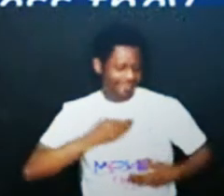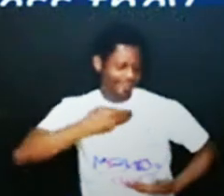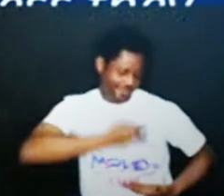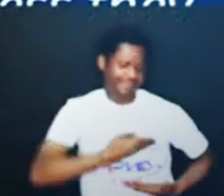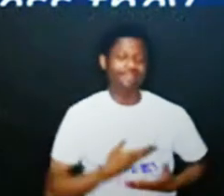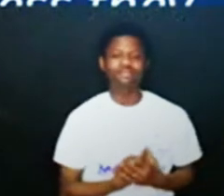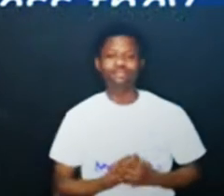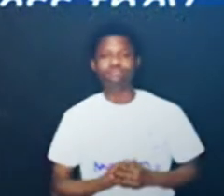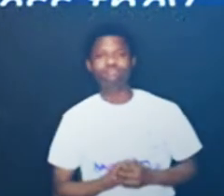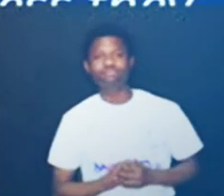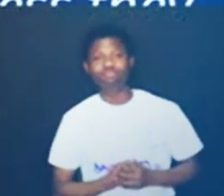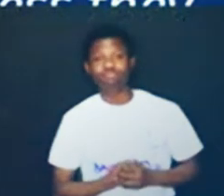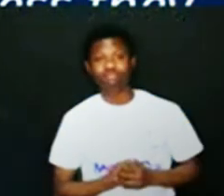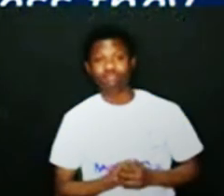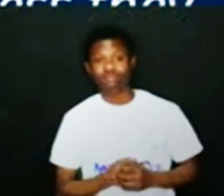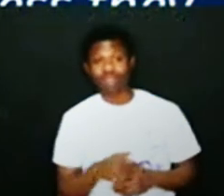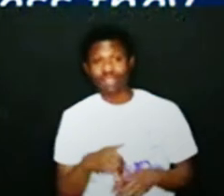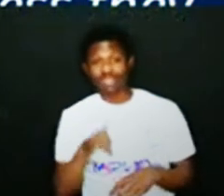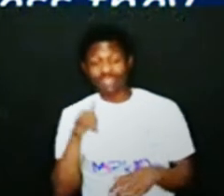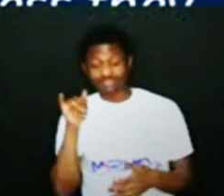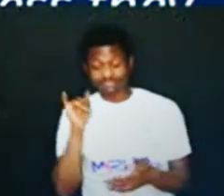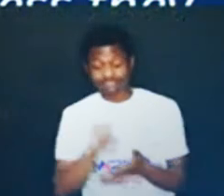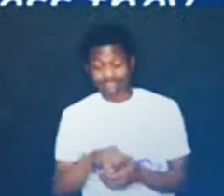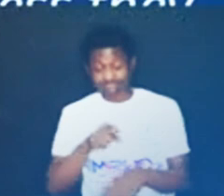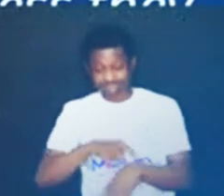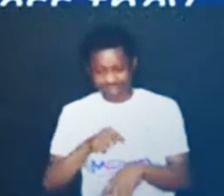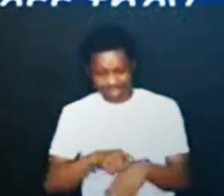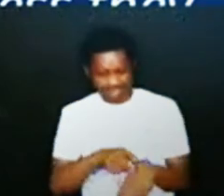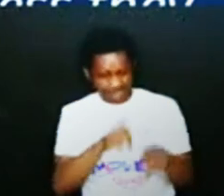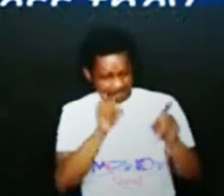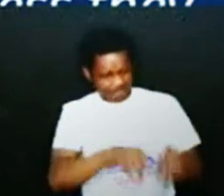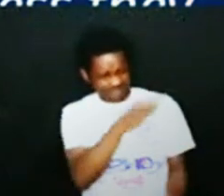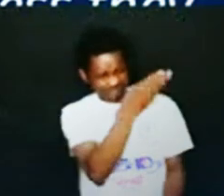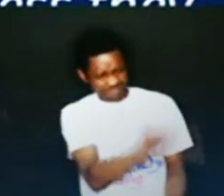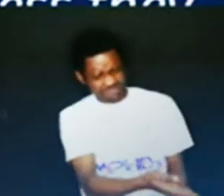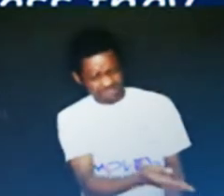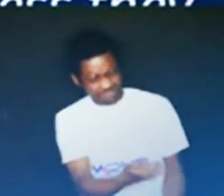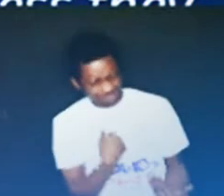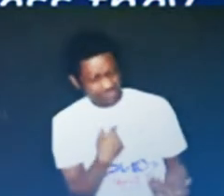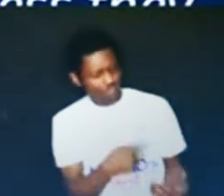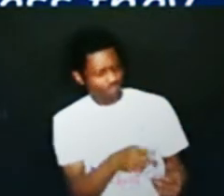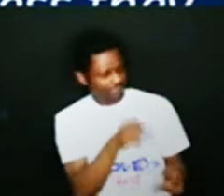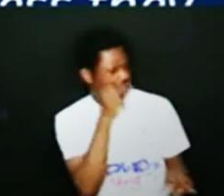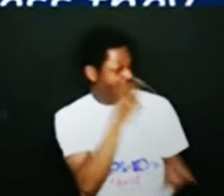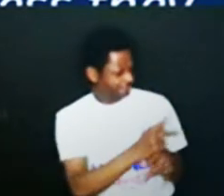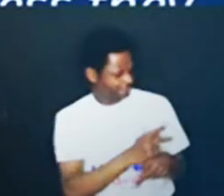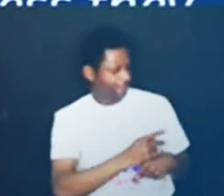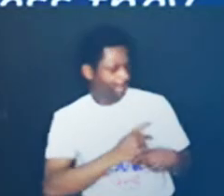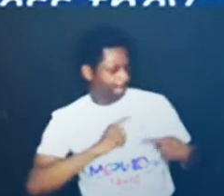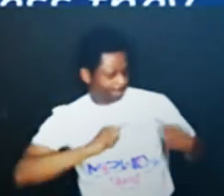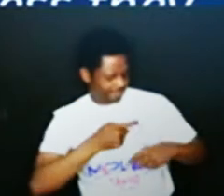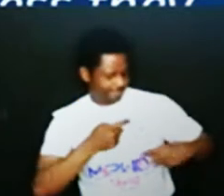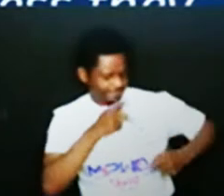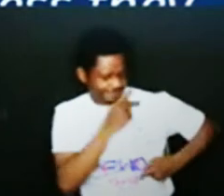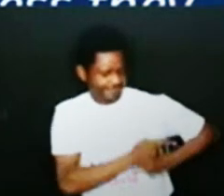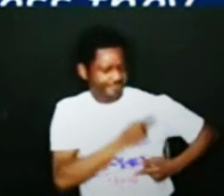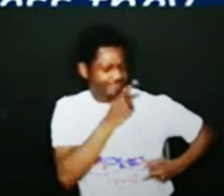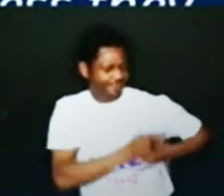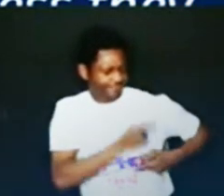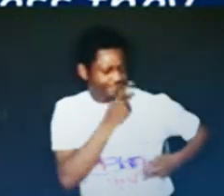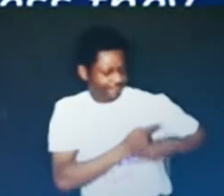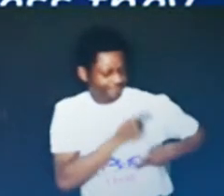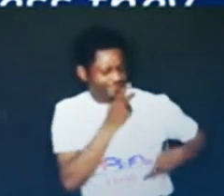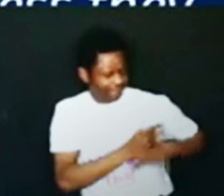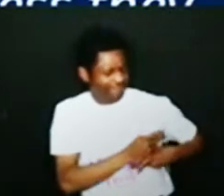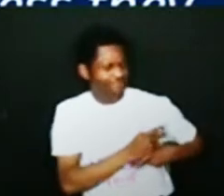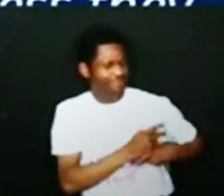this stage, this fellow holding on to an offense seems to have